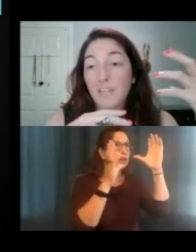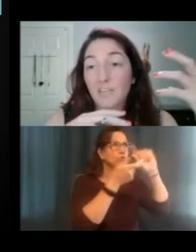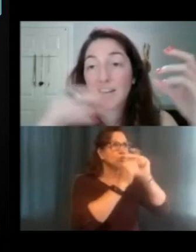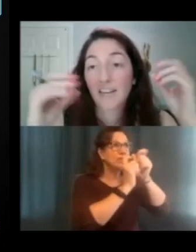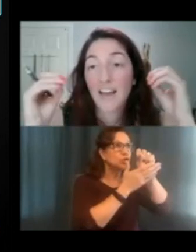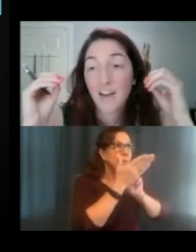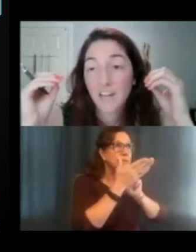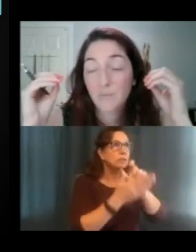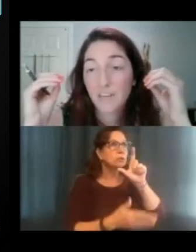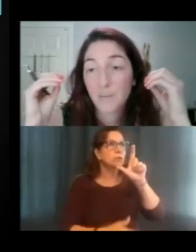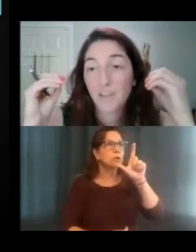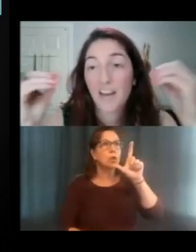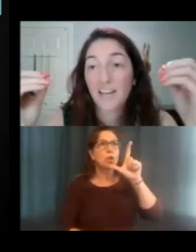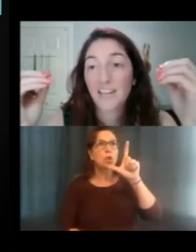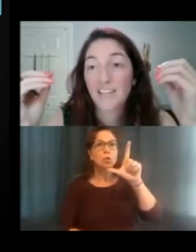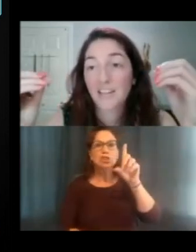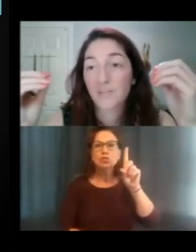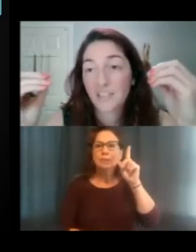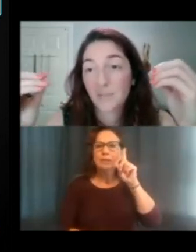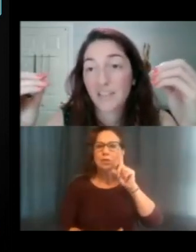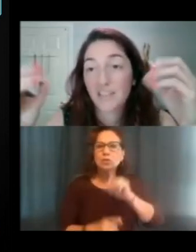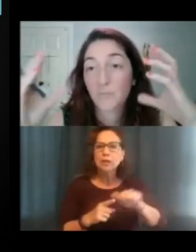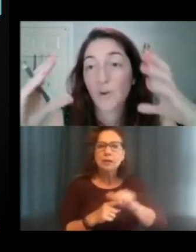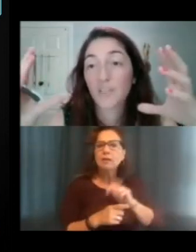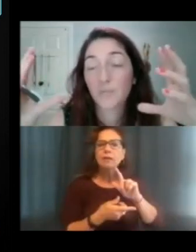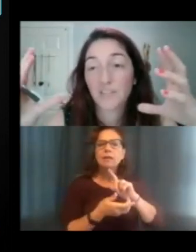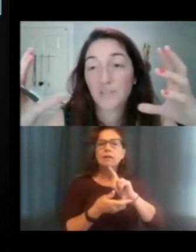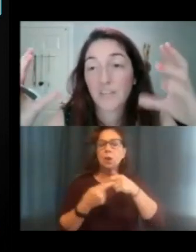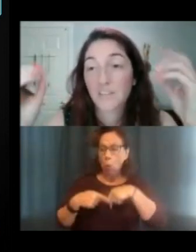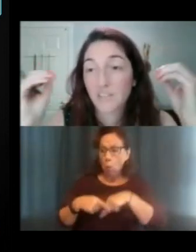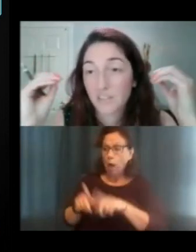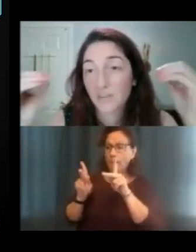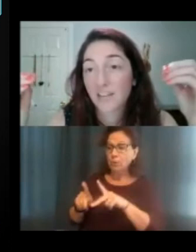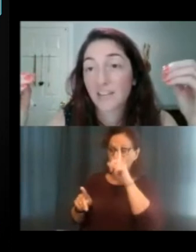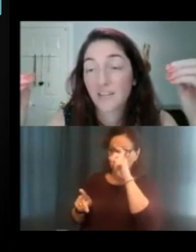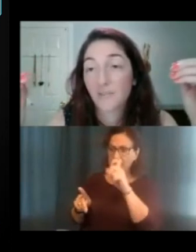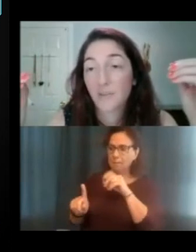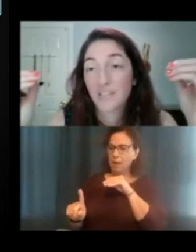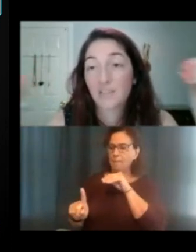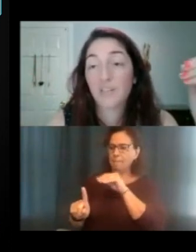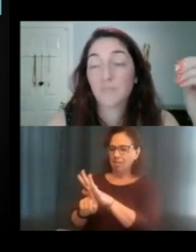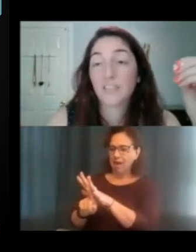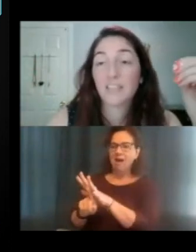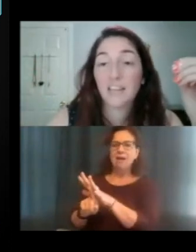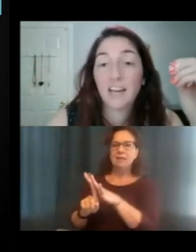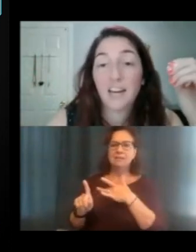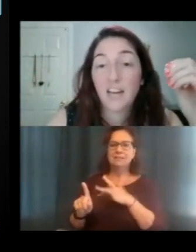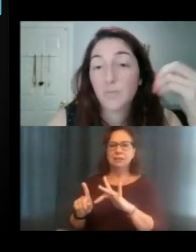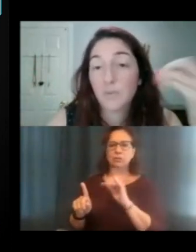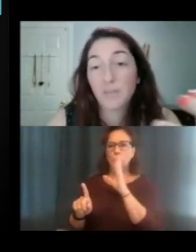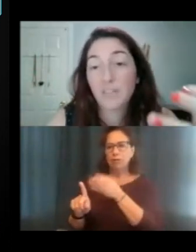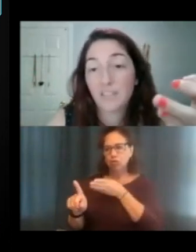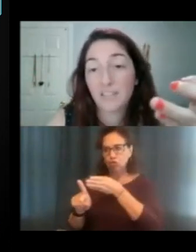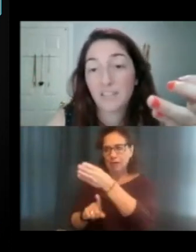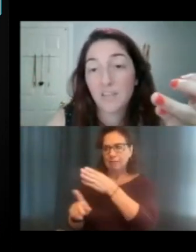lucid dreaming training, how can we apply sensory stimulation while someone's dreaming to just directly influence dreams?